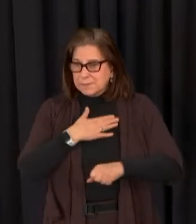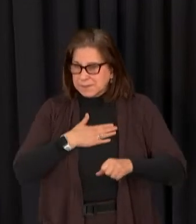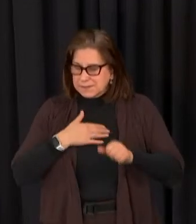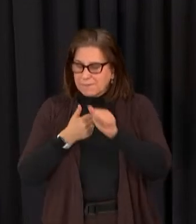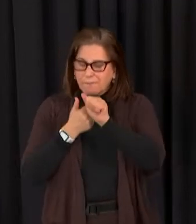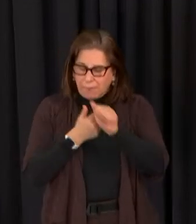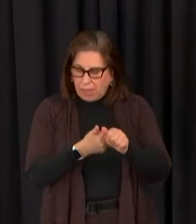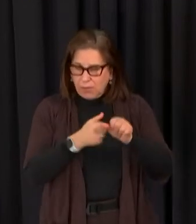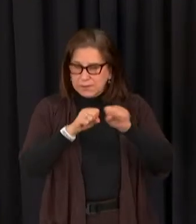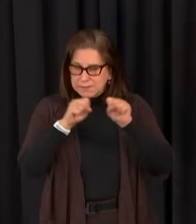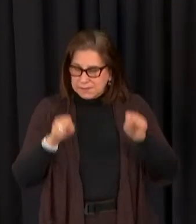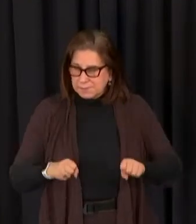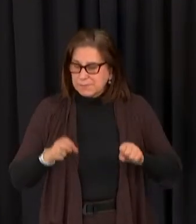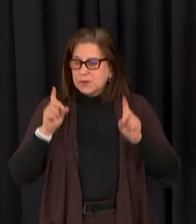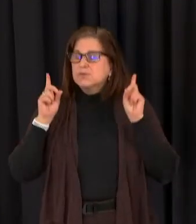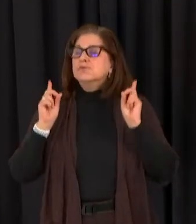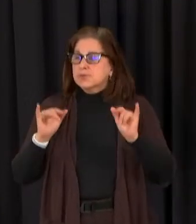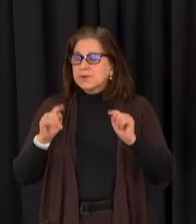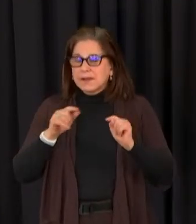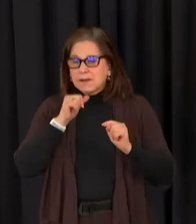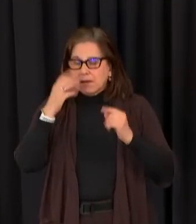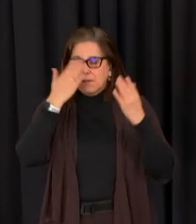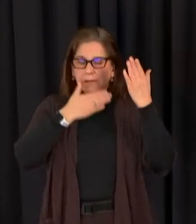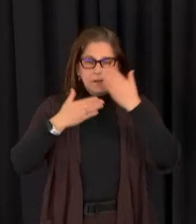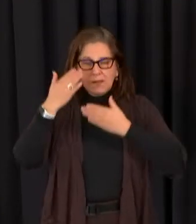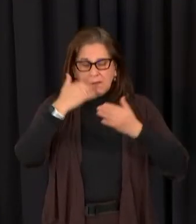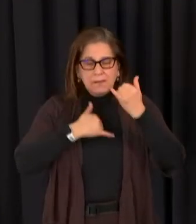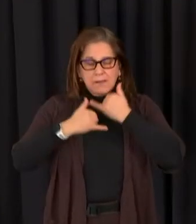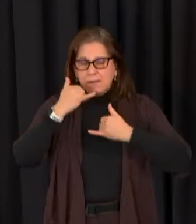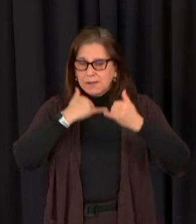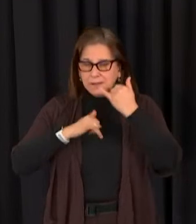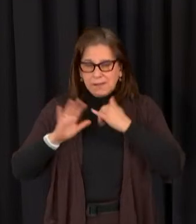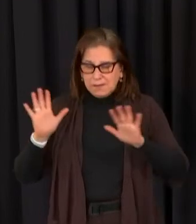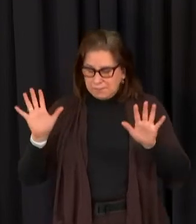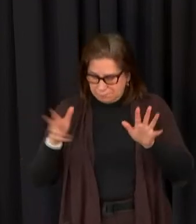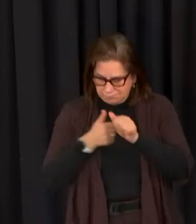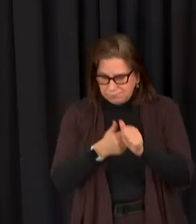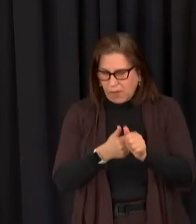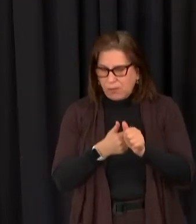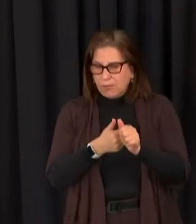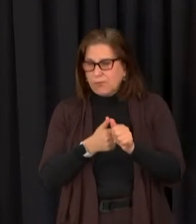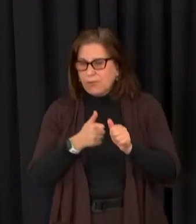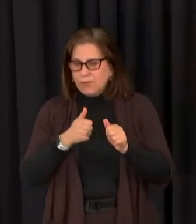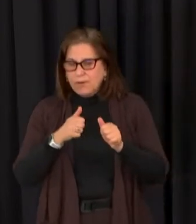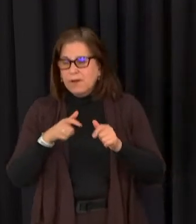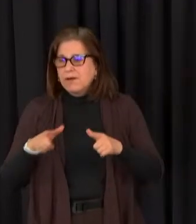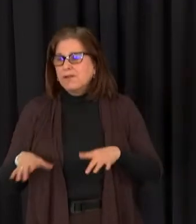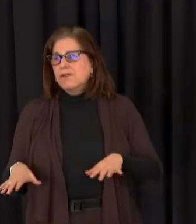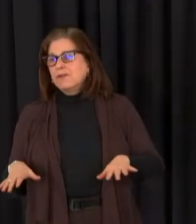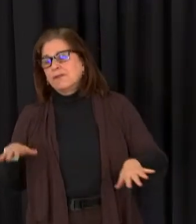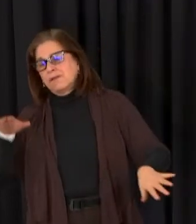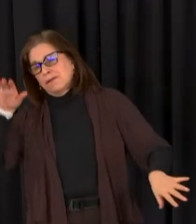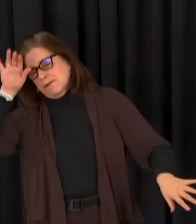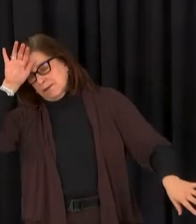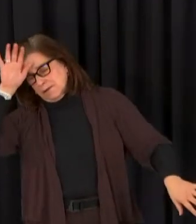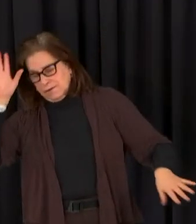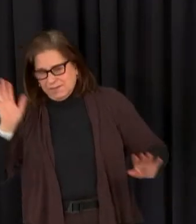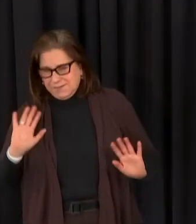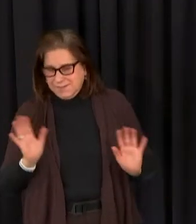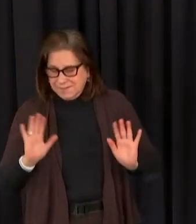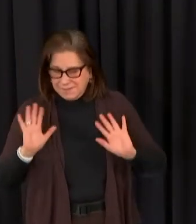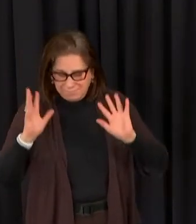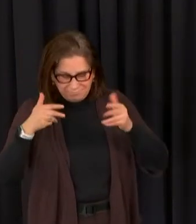need people to go and get signed up, and we don't need to take our foot off the gas and focusing